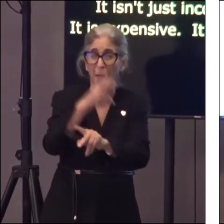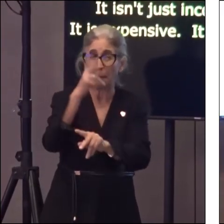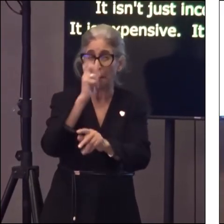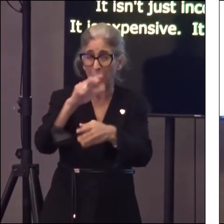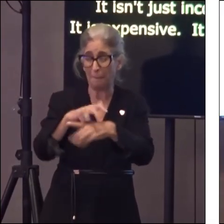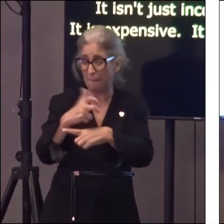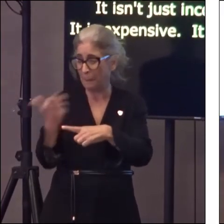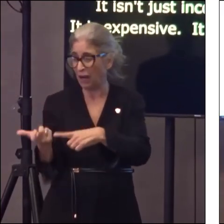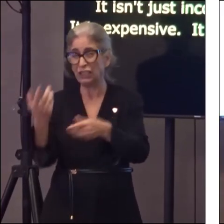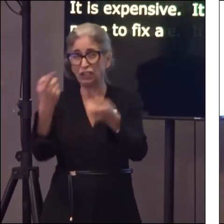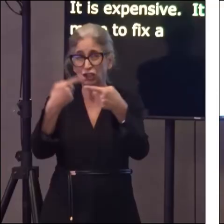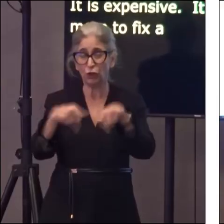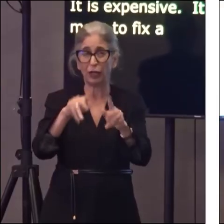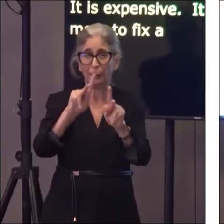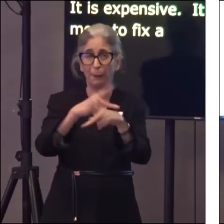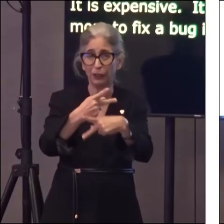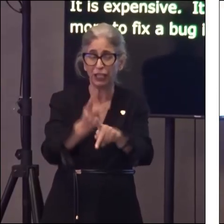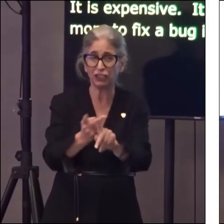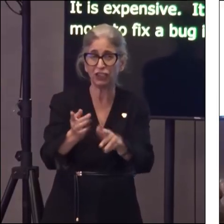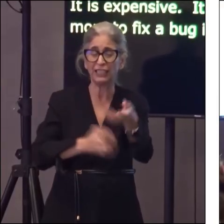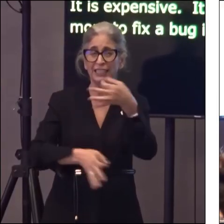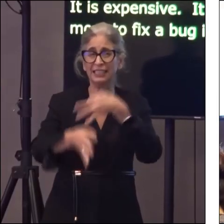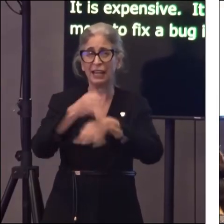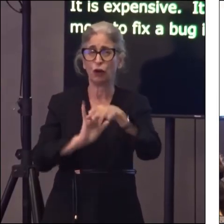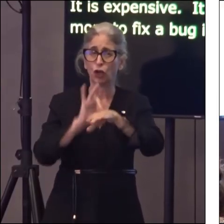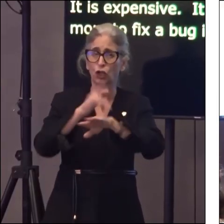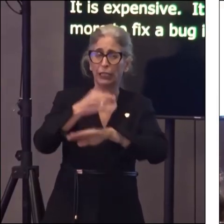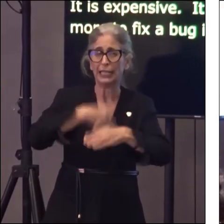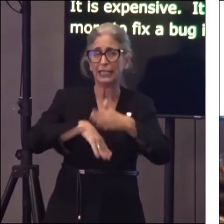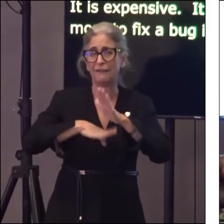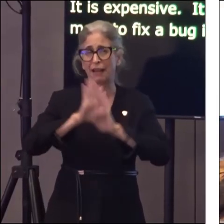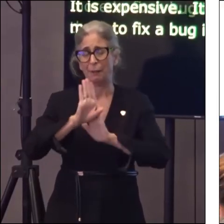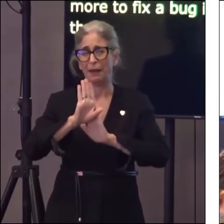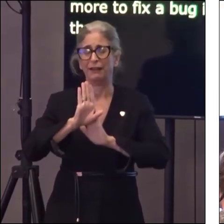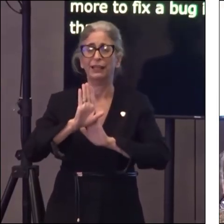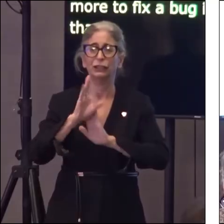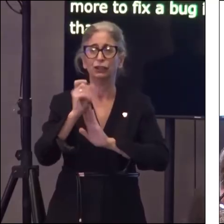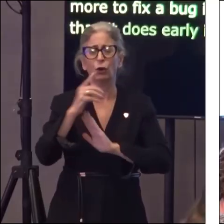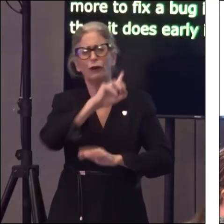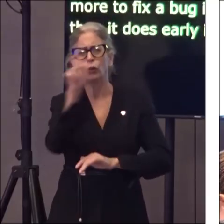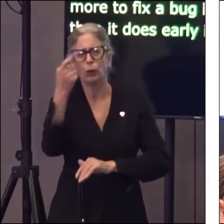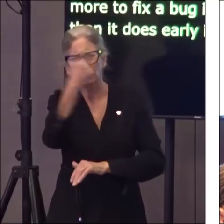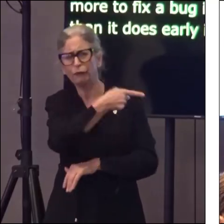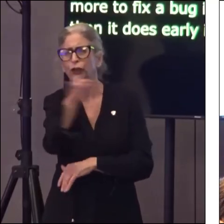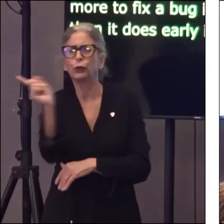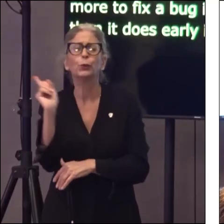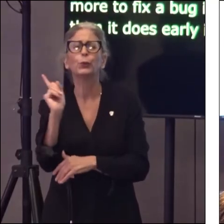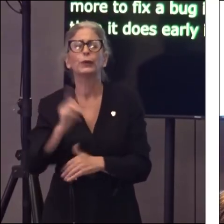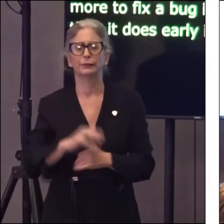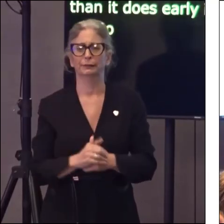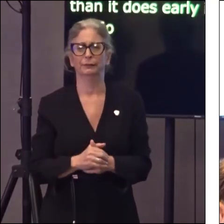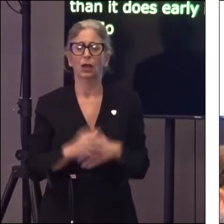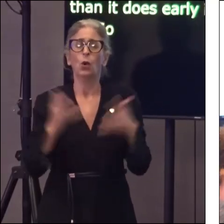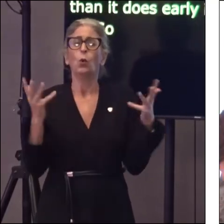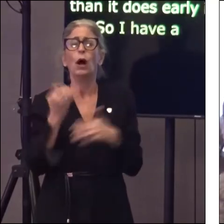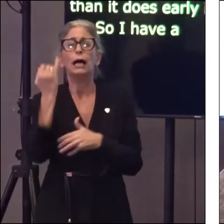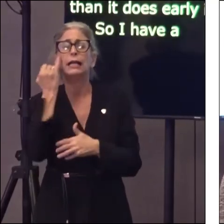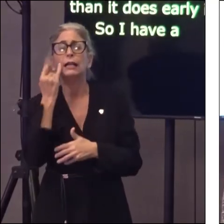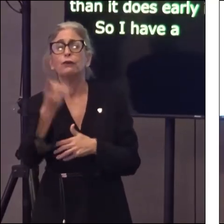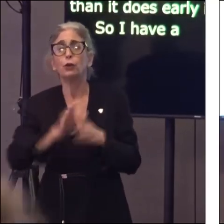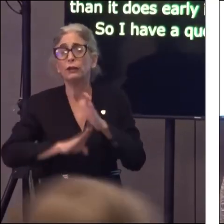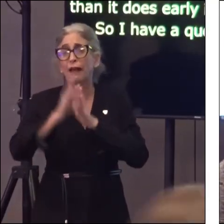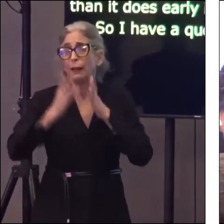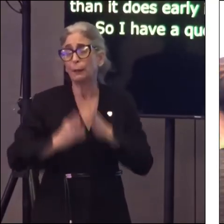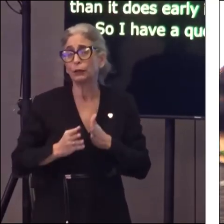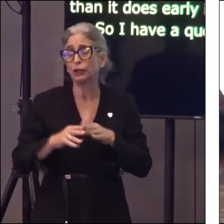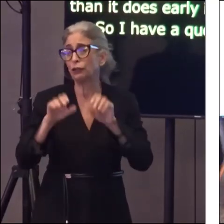production than it does early in development. So I have a question for you. What if your